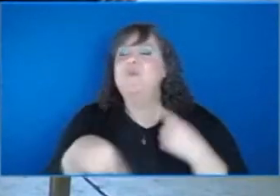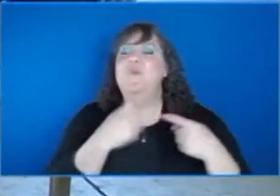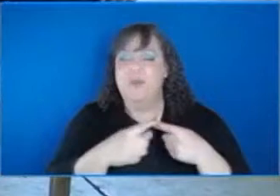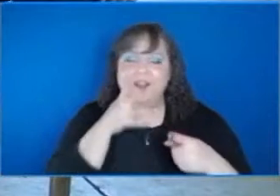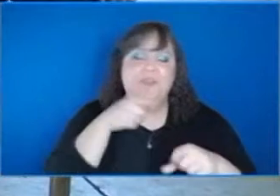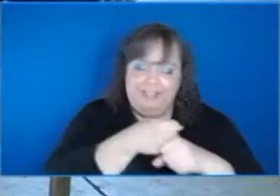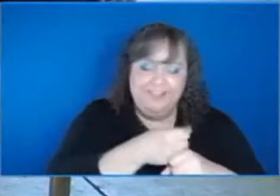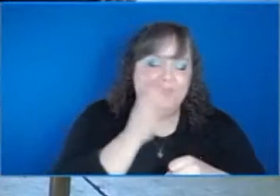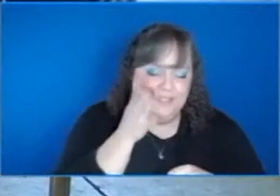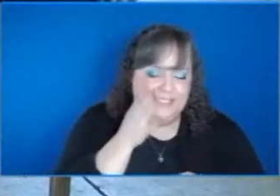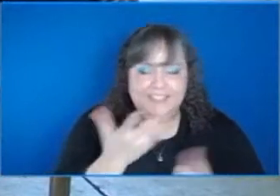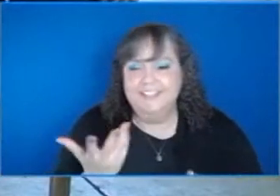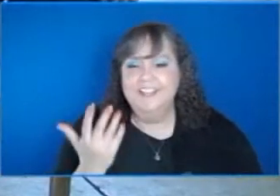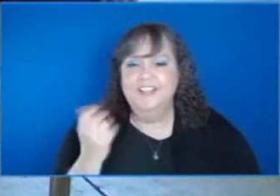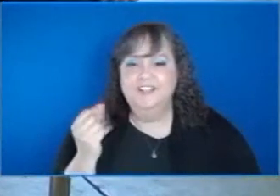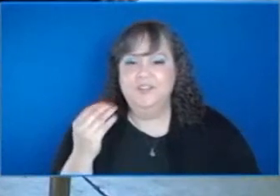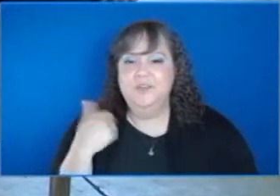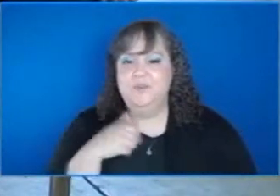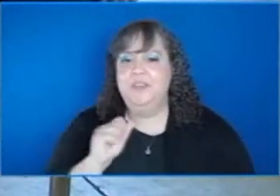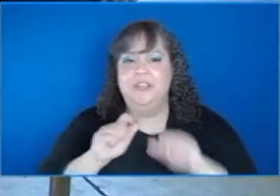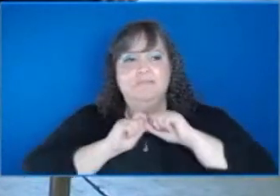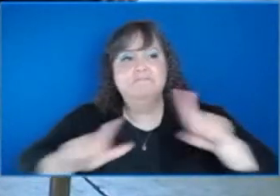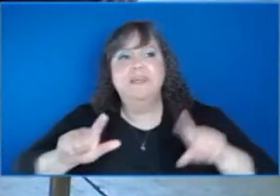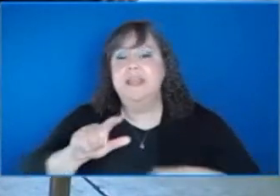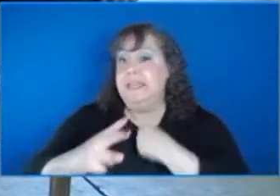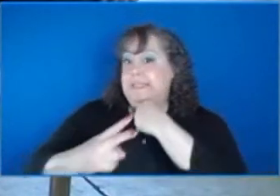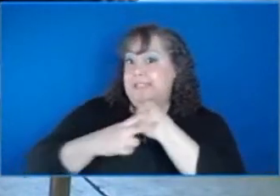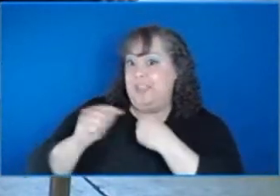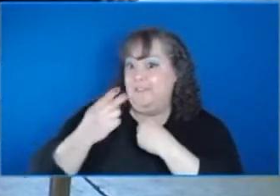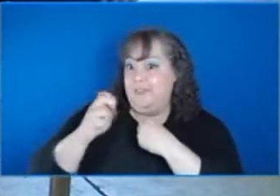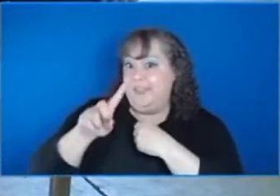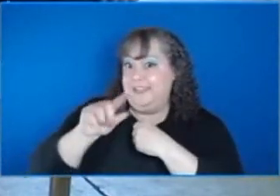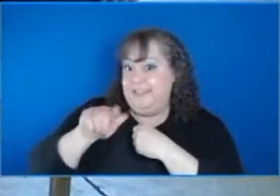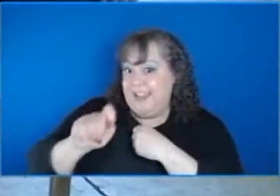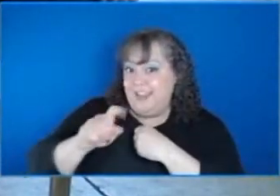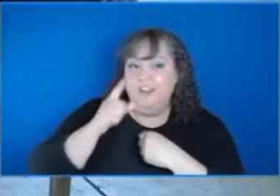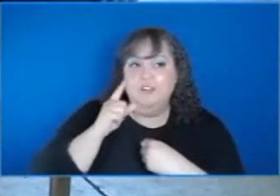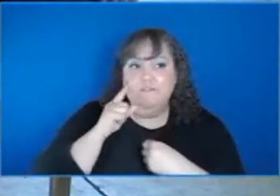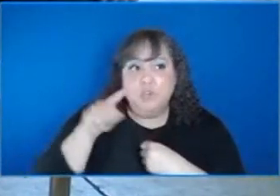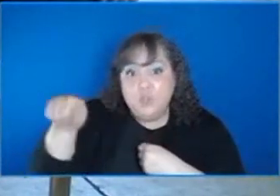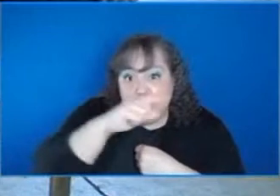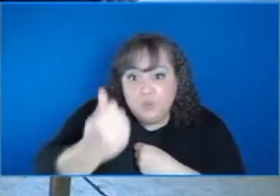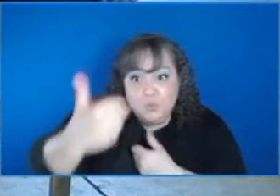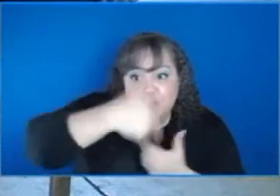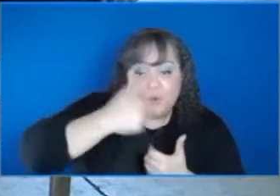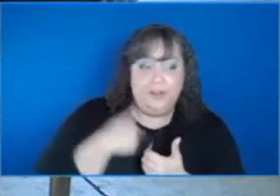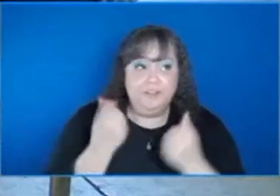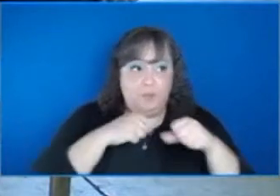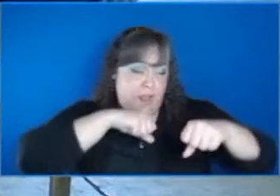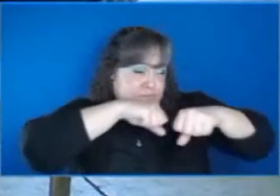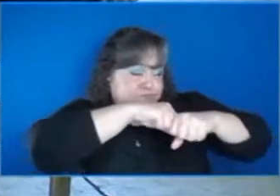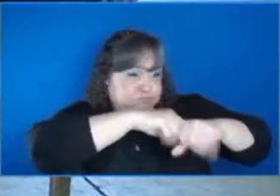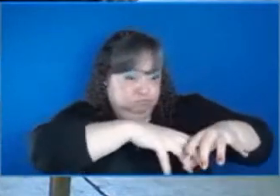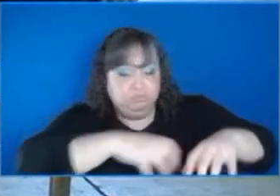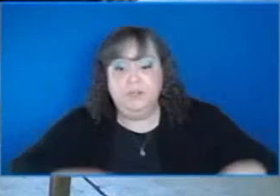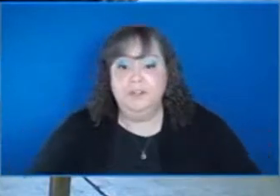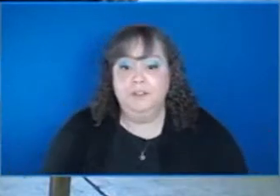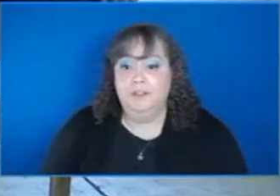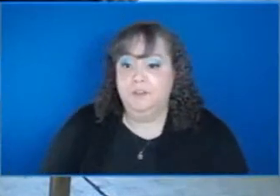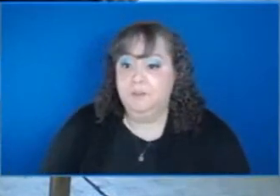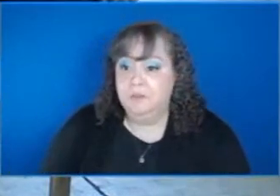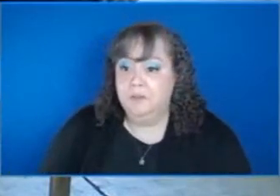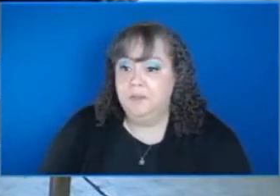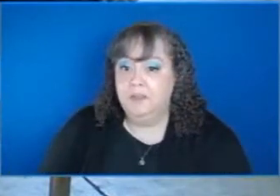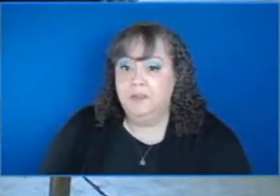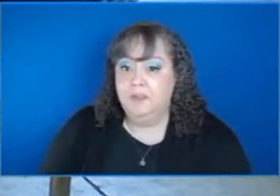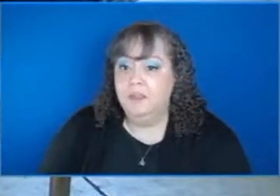can send out a save the date so that you can all join us back. Yeah, what do you say? Do you want to do another? We'll do another live